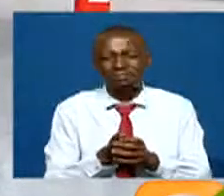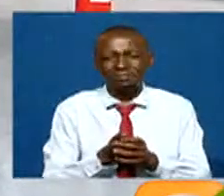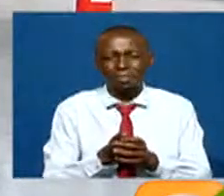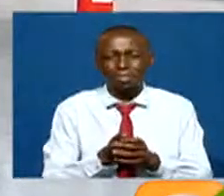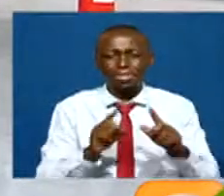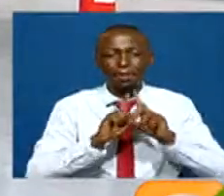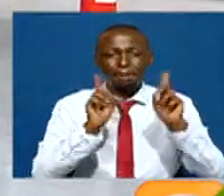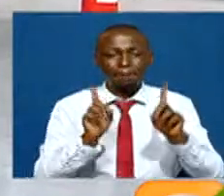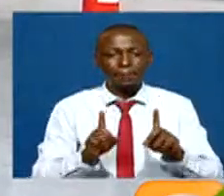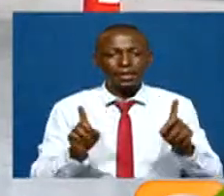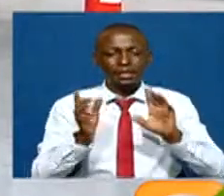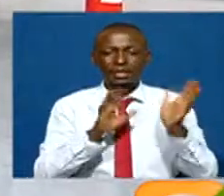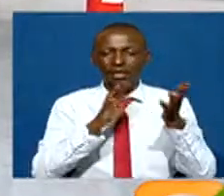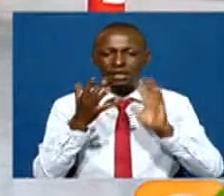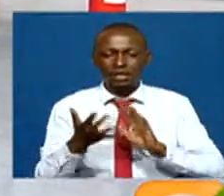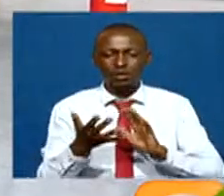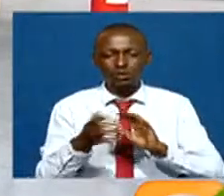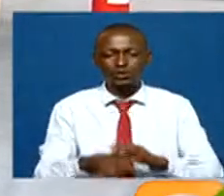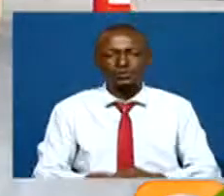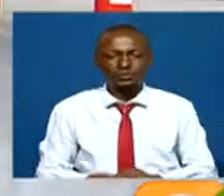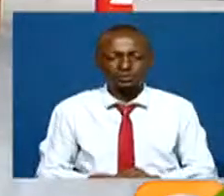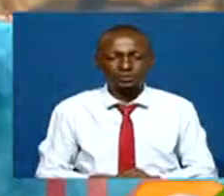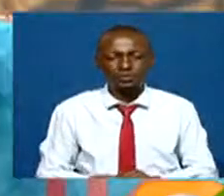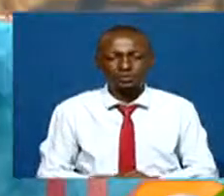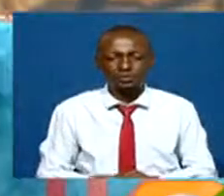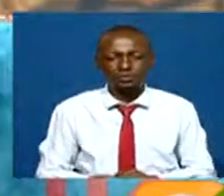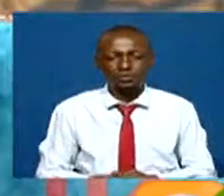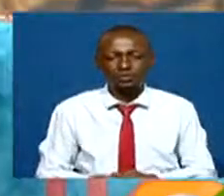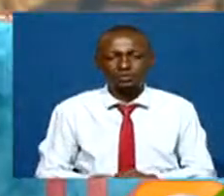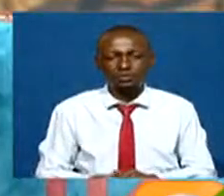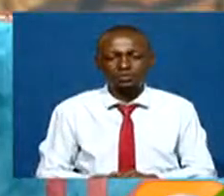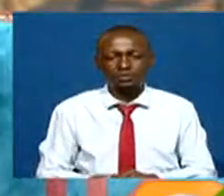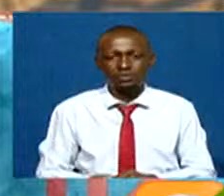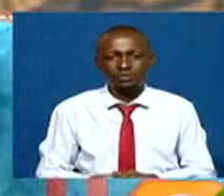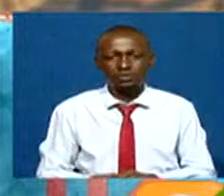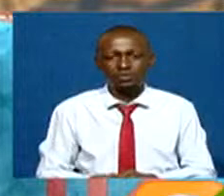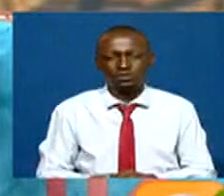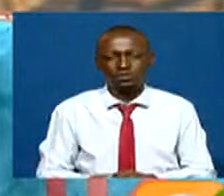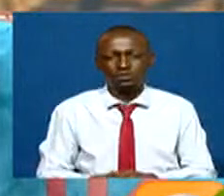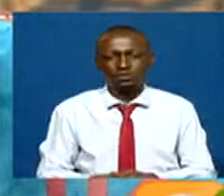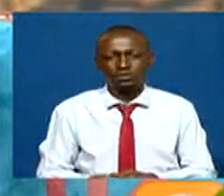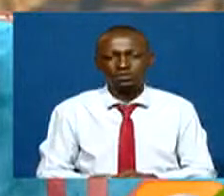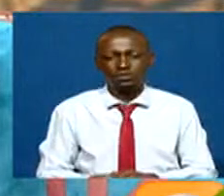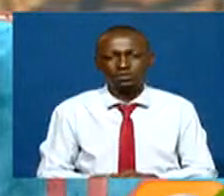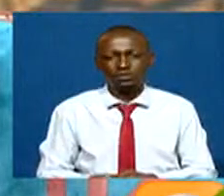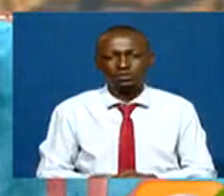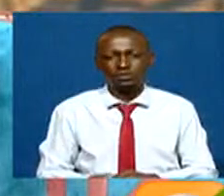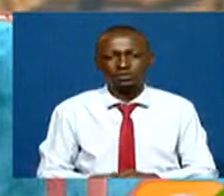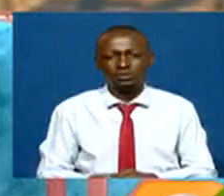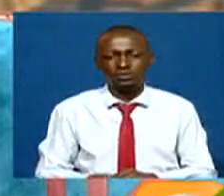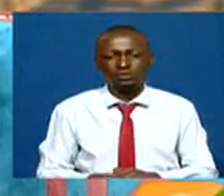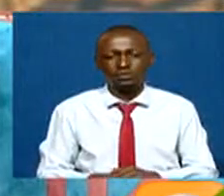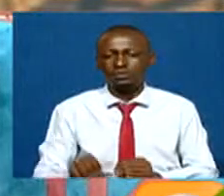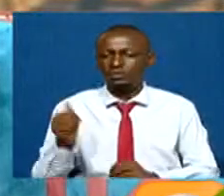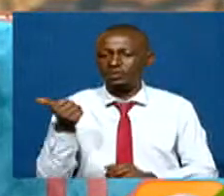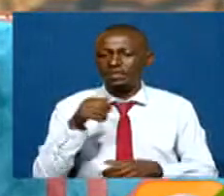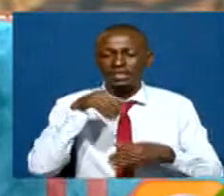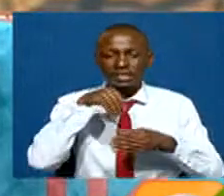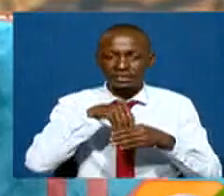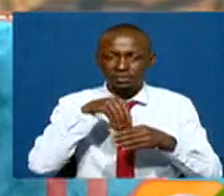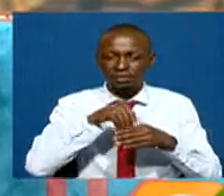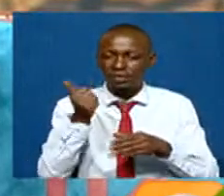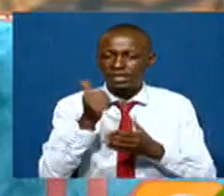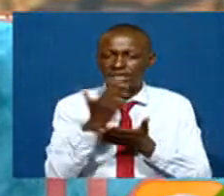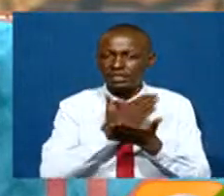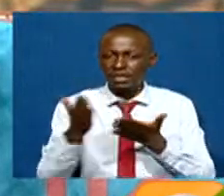yes, in terms of definitely, I think you would really appreciate that any investment that goes to the energy sector